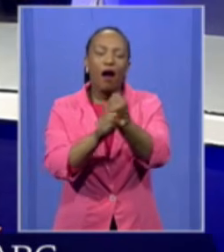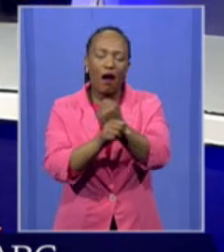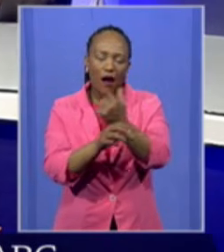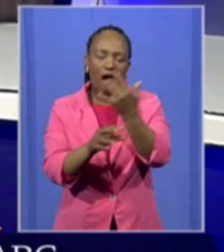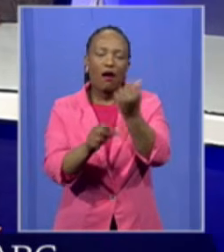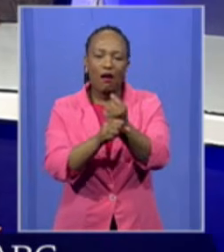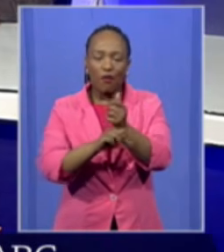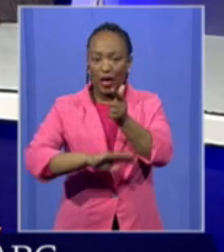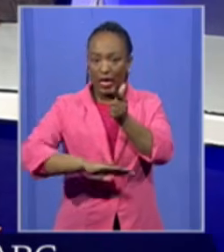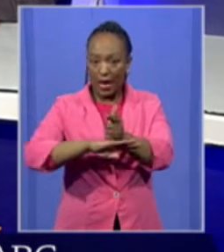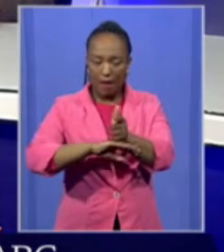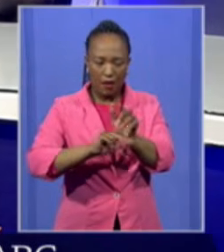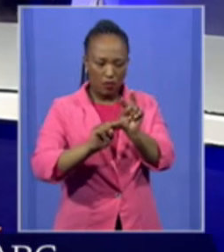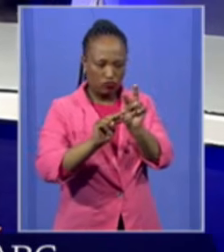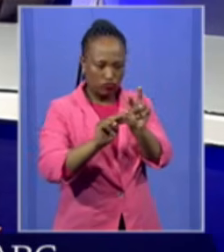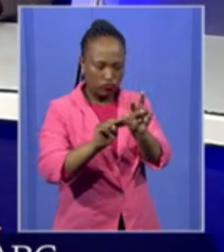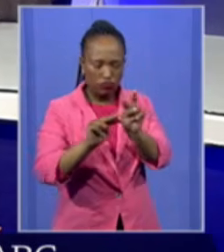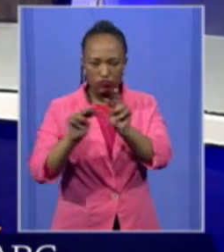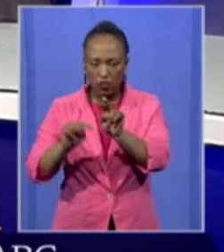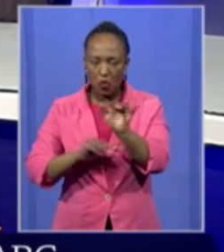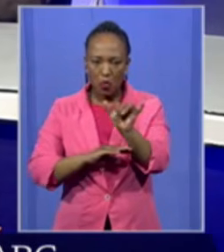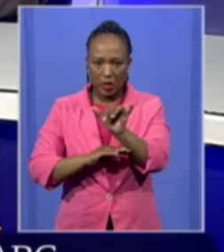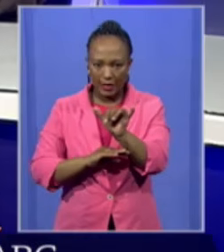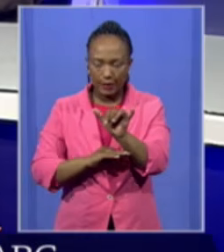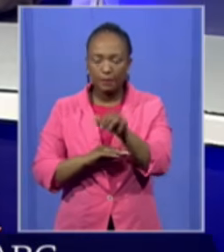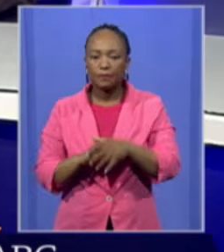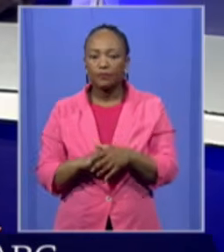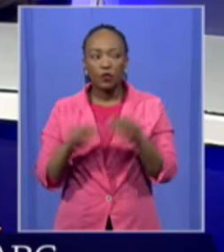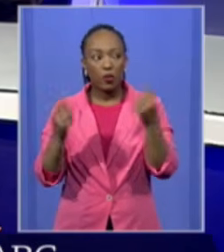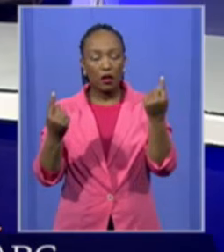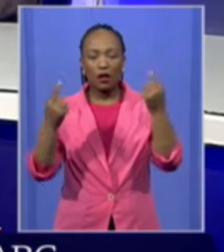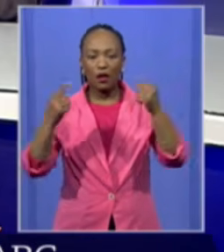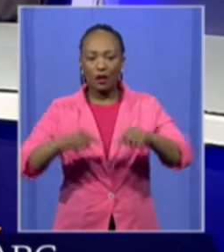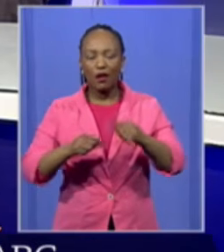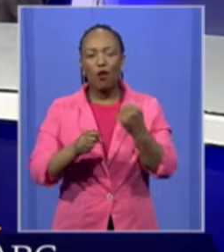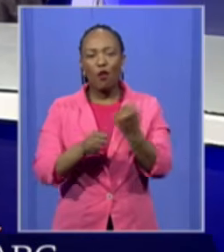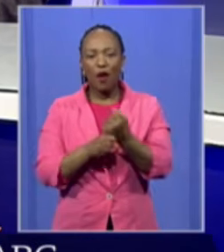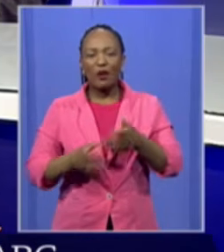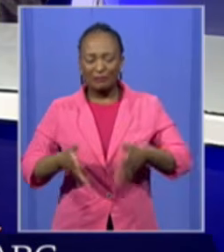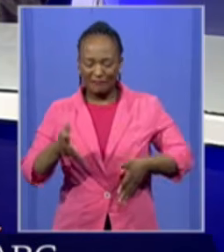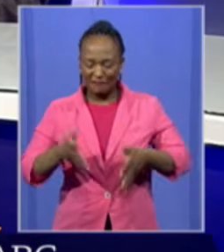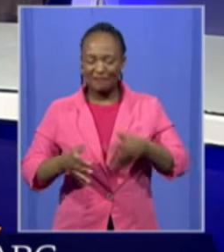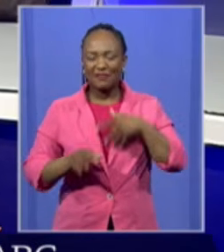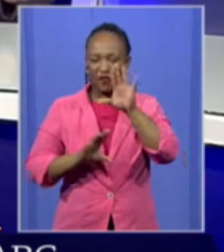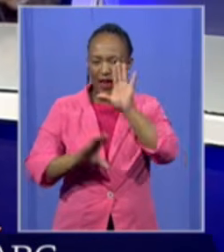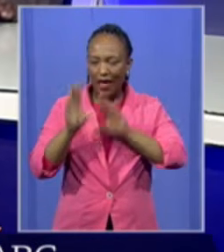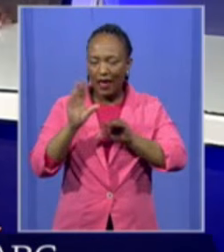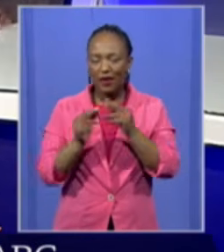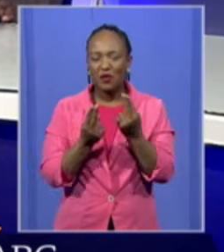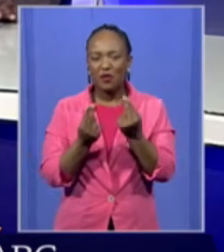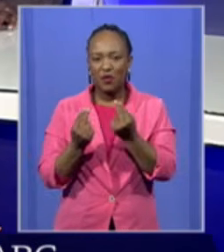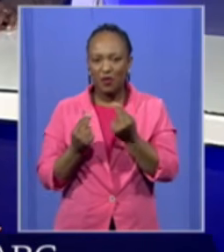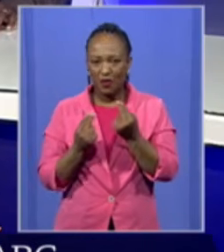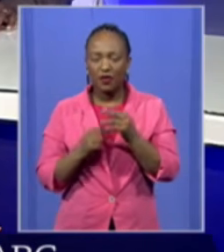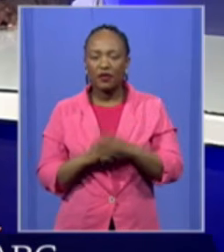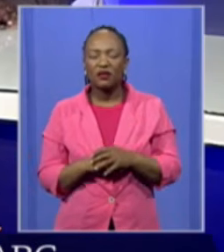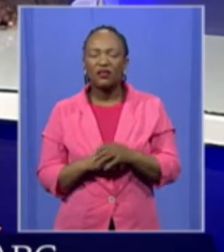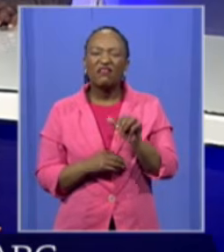ho le monate hobane ha ne re tla mosebetsing re sa ile ithuta ntho entjha ntho e teng re no thuke chroma